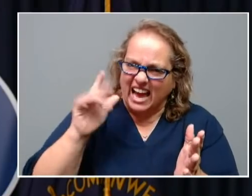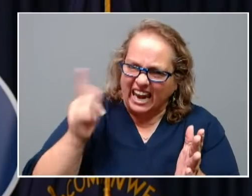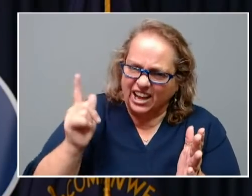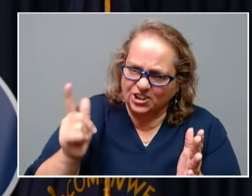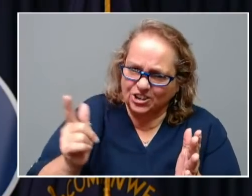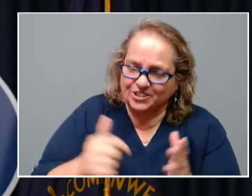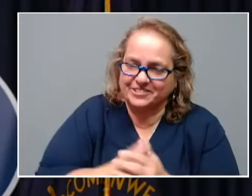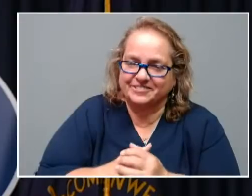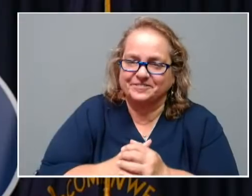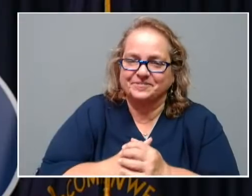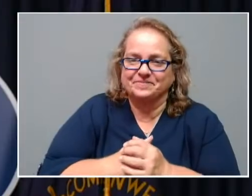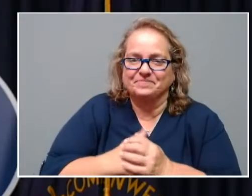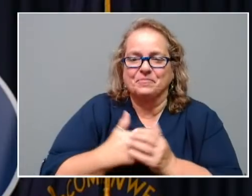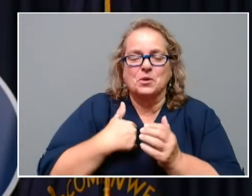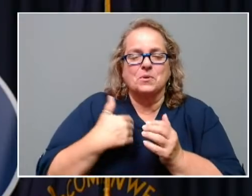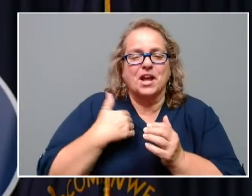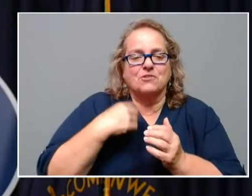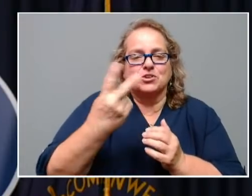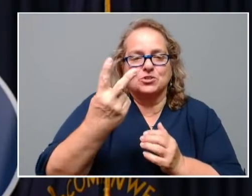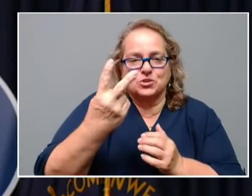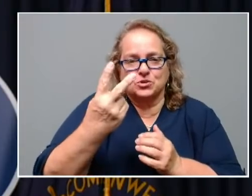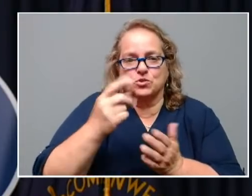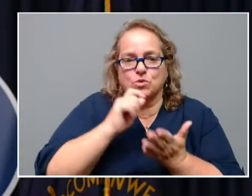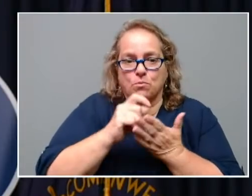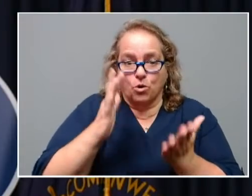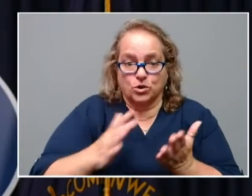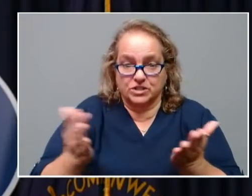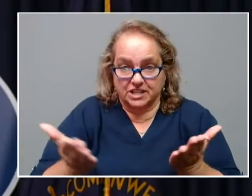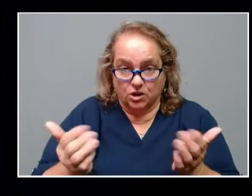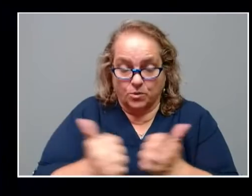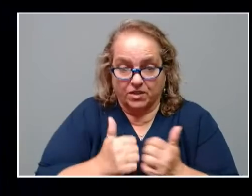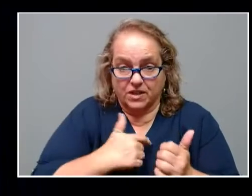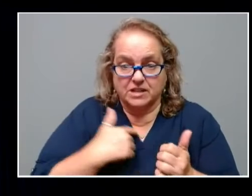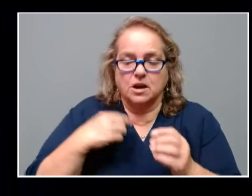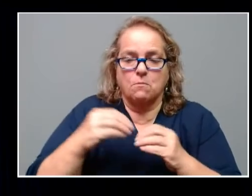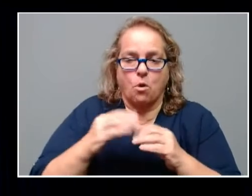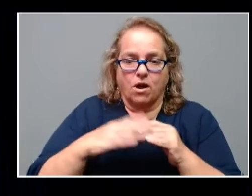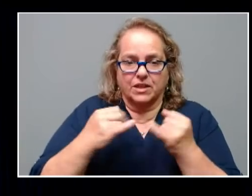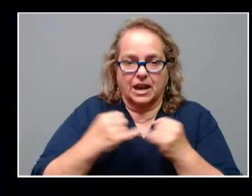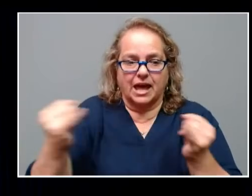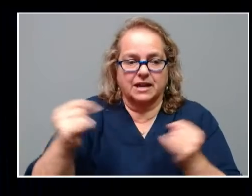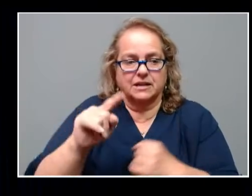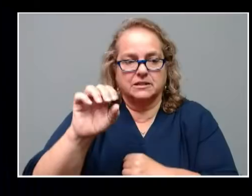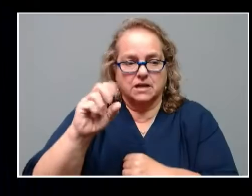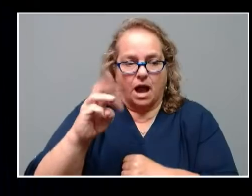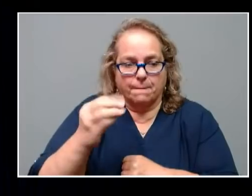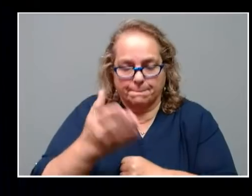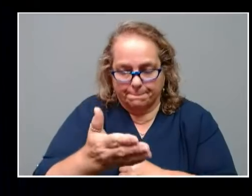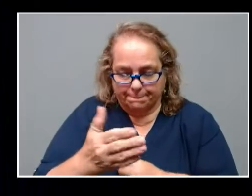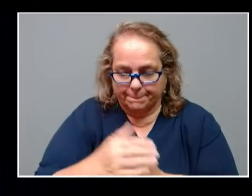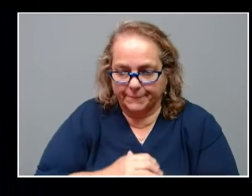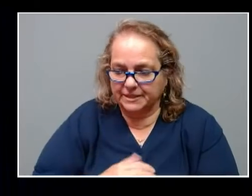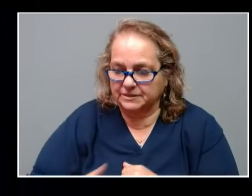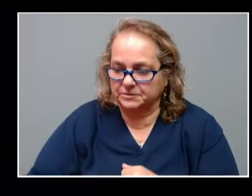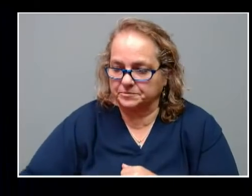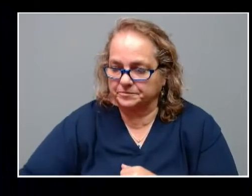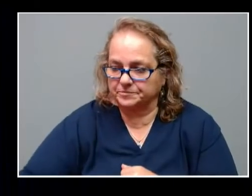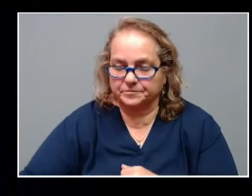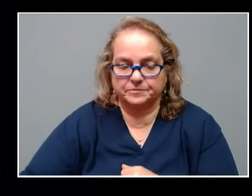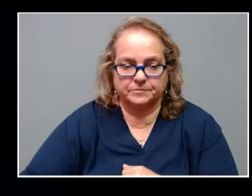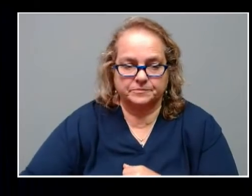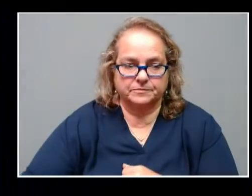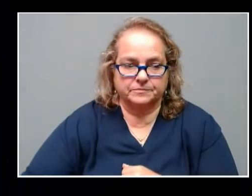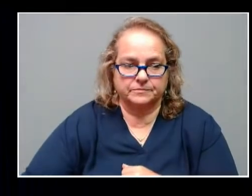here with us, more on the line. So we'll start with Tom Latek. Thanks, Governor. I've got 2 I'll throw at